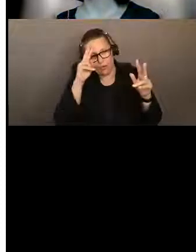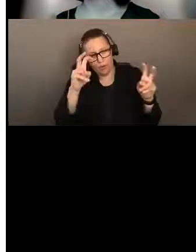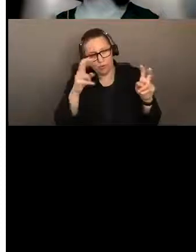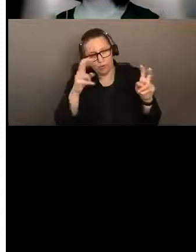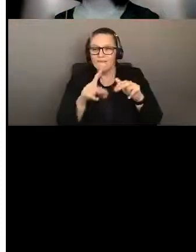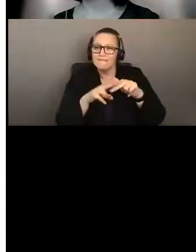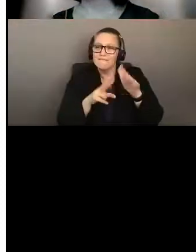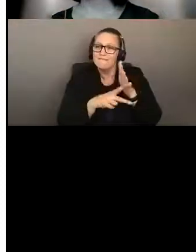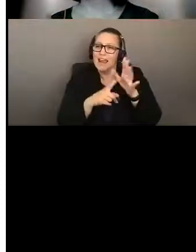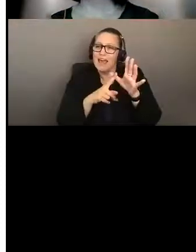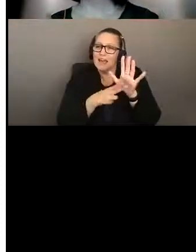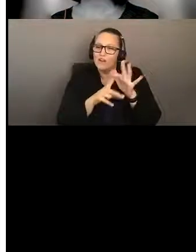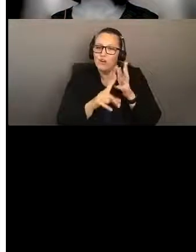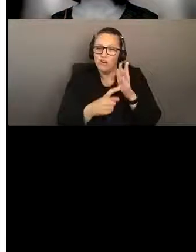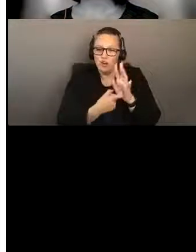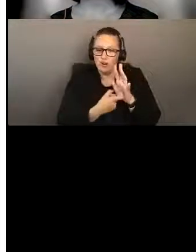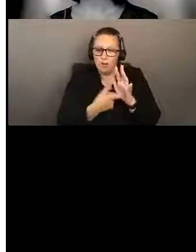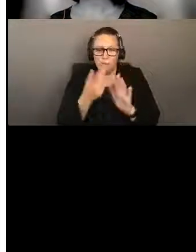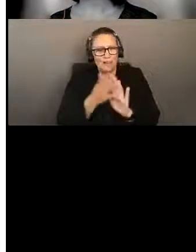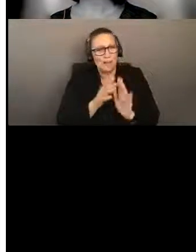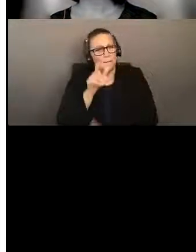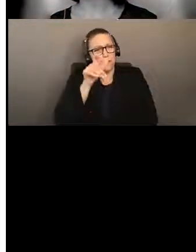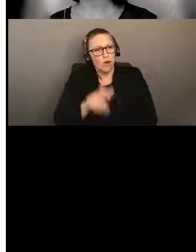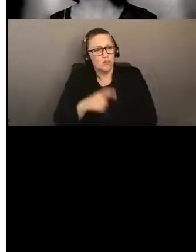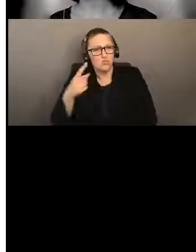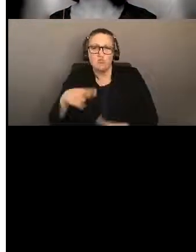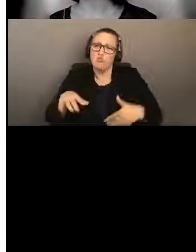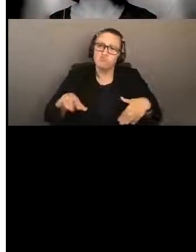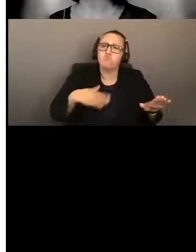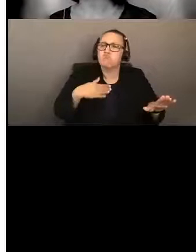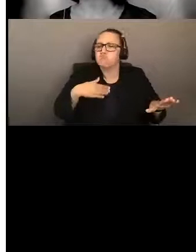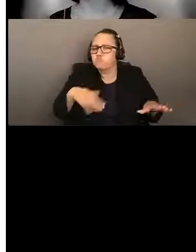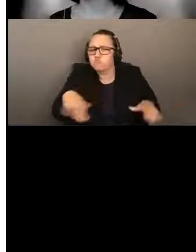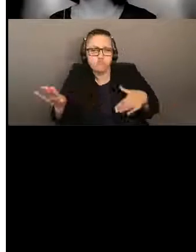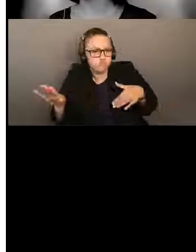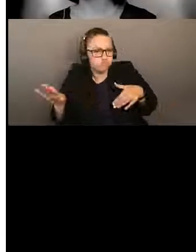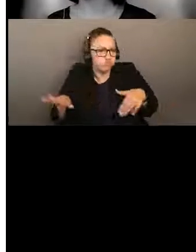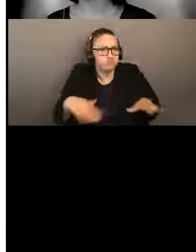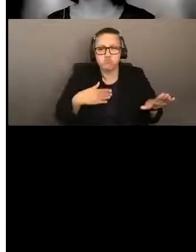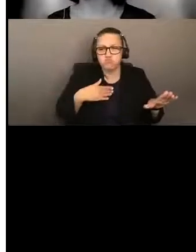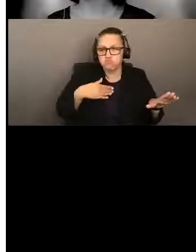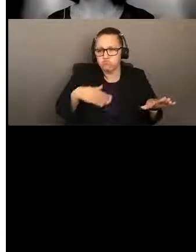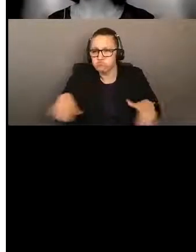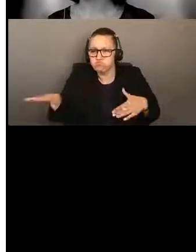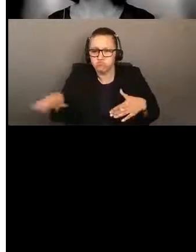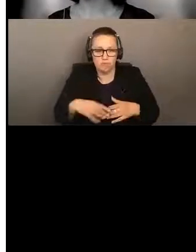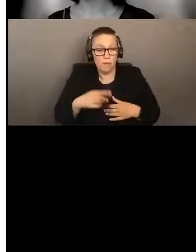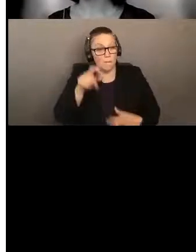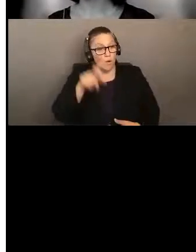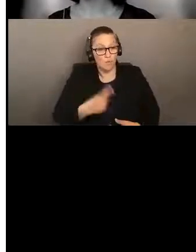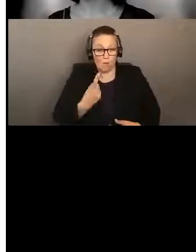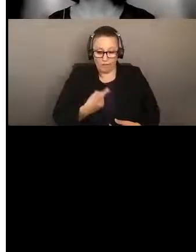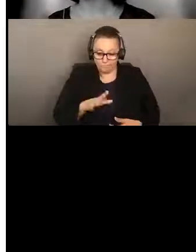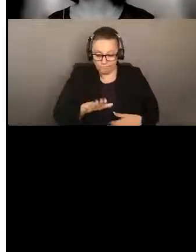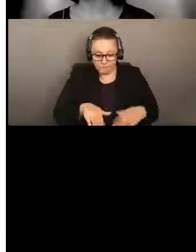about. It is a brilliantly made animated video drawing on the point of view of a solitary walker following his feet as he winds